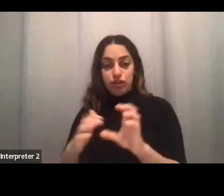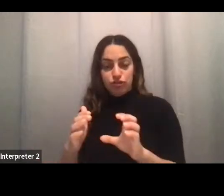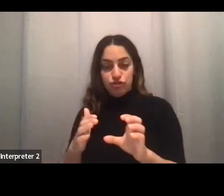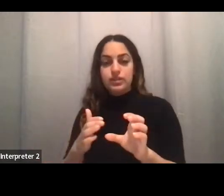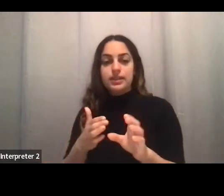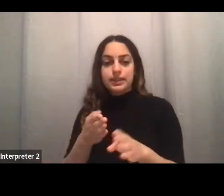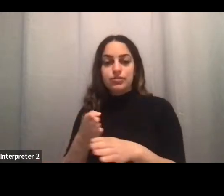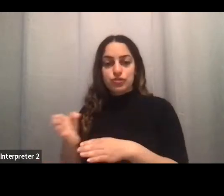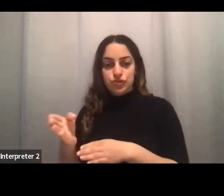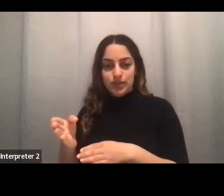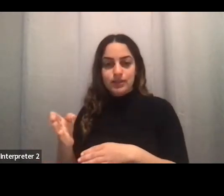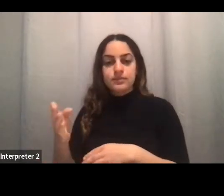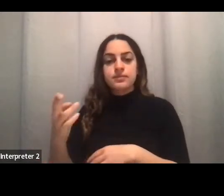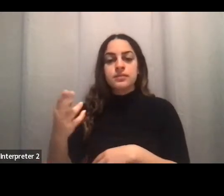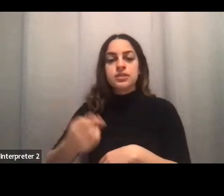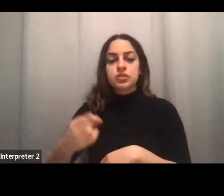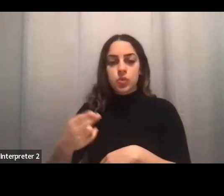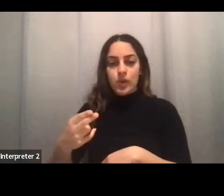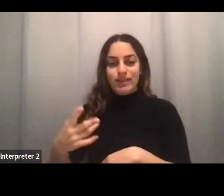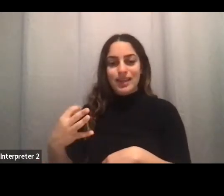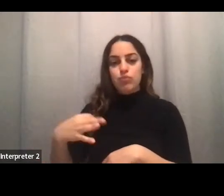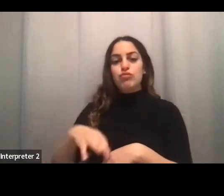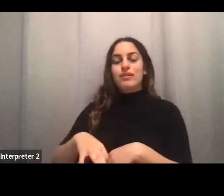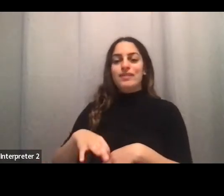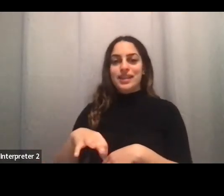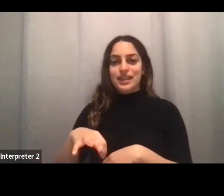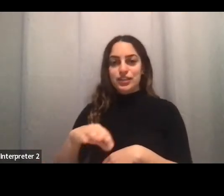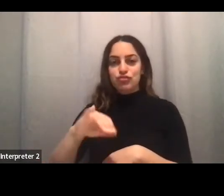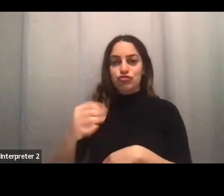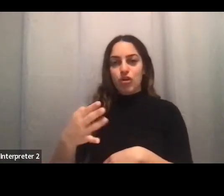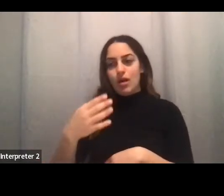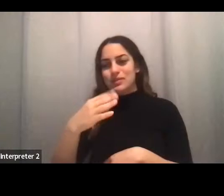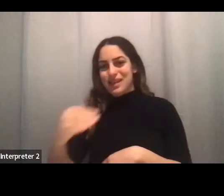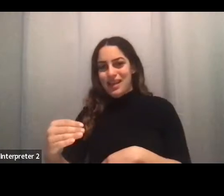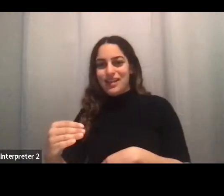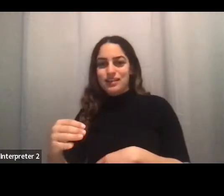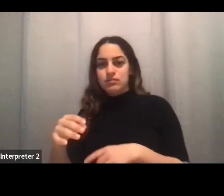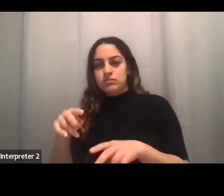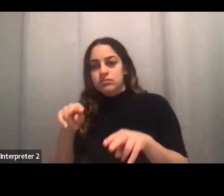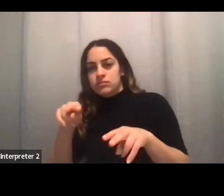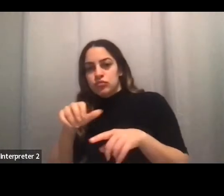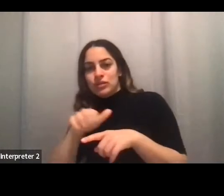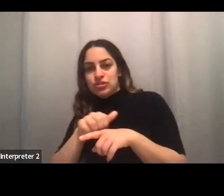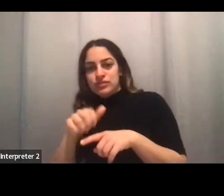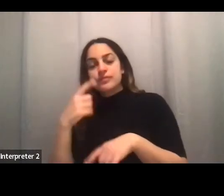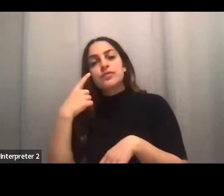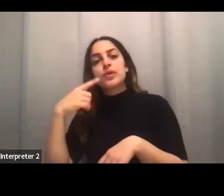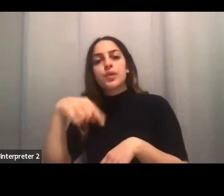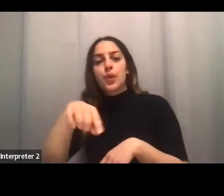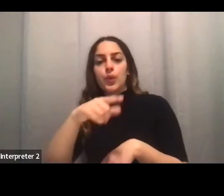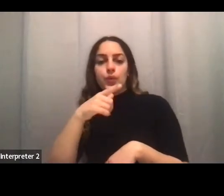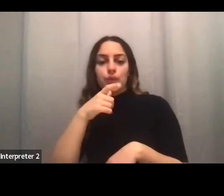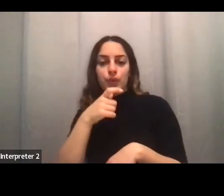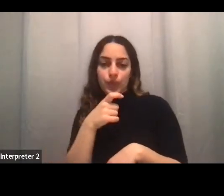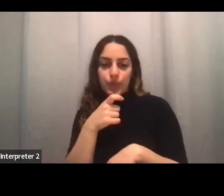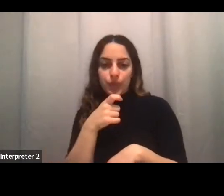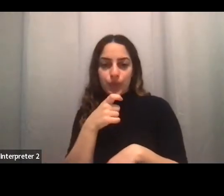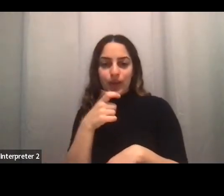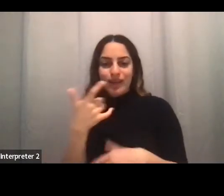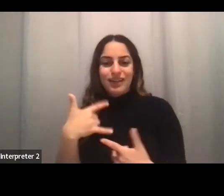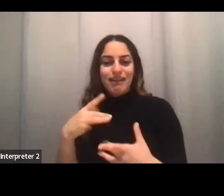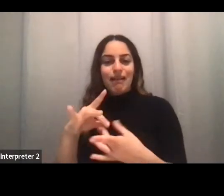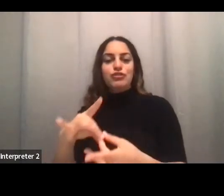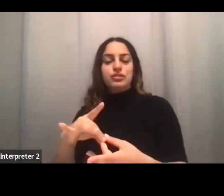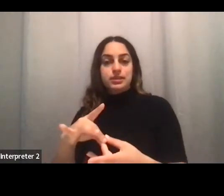apprenticeships for those with personal connections to the contractor a friend of mine in seattle's electrical trades told me that some workers